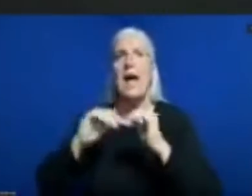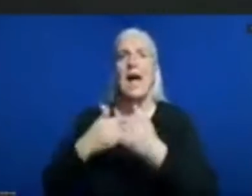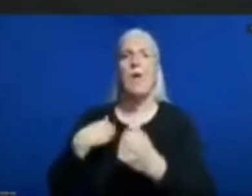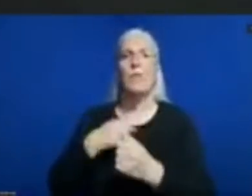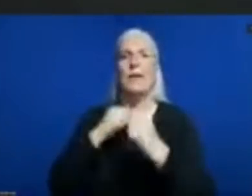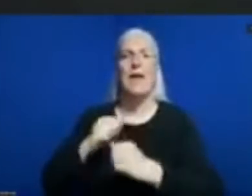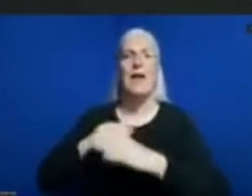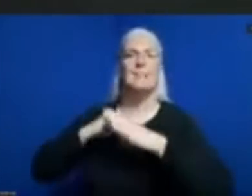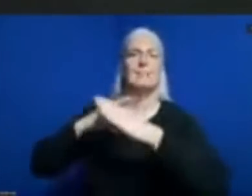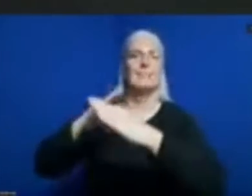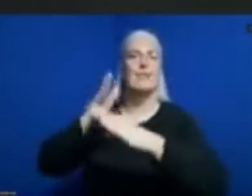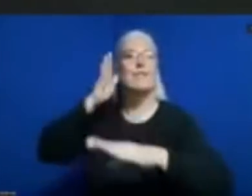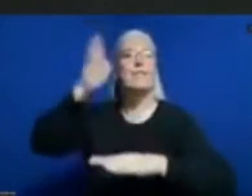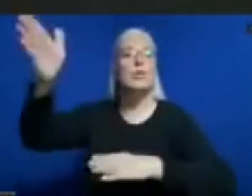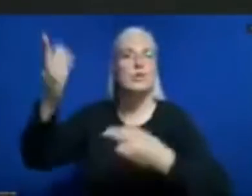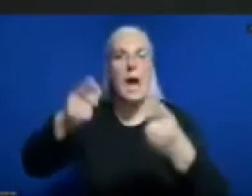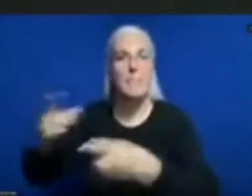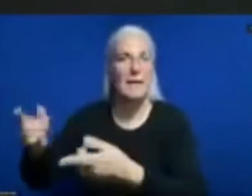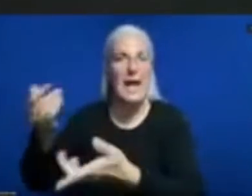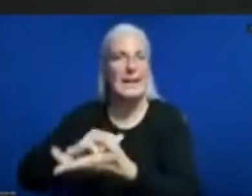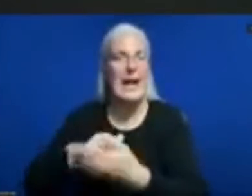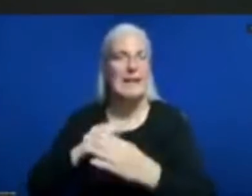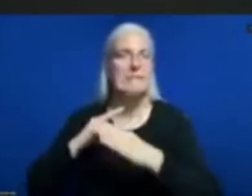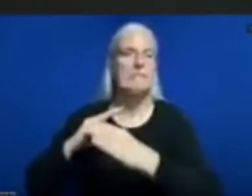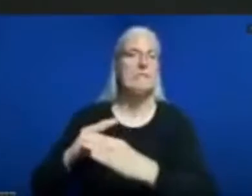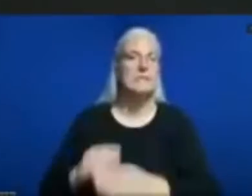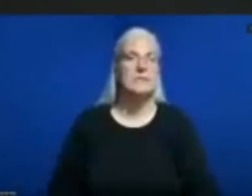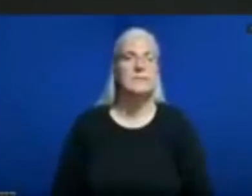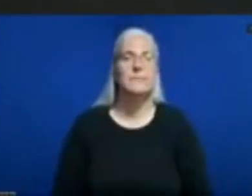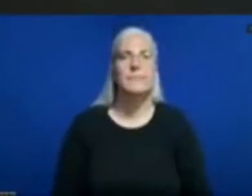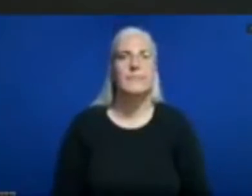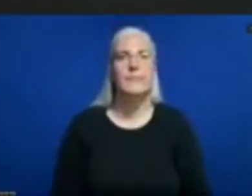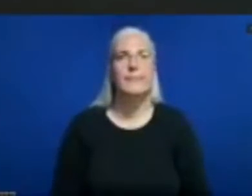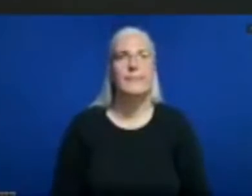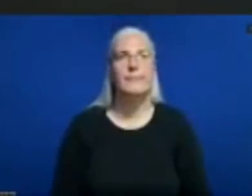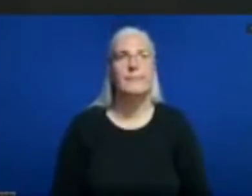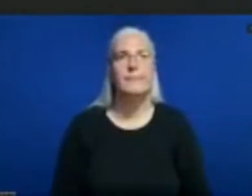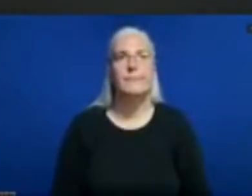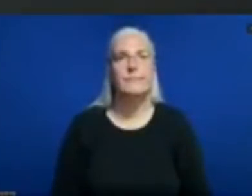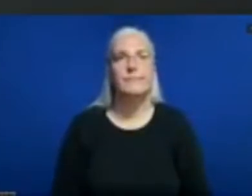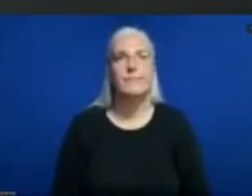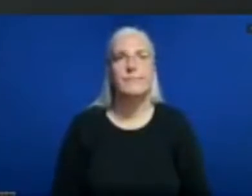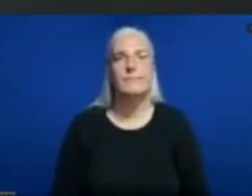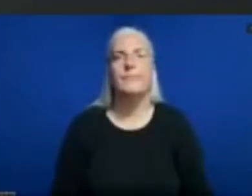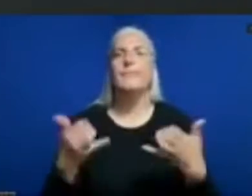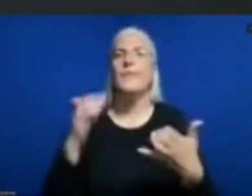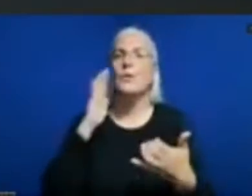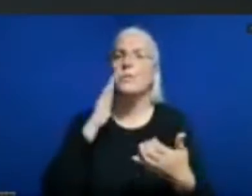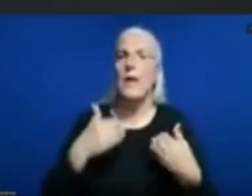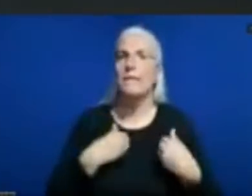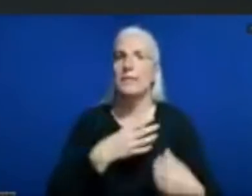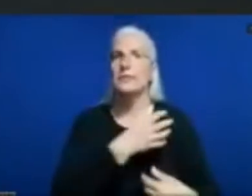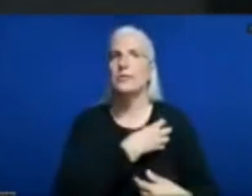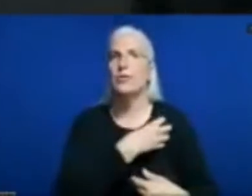Thank you. And to answer one final question this evening, I'd like to introduce Lassen County Sheriff Groudon.